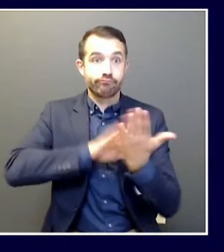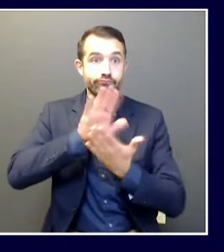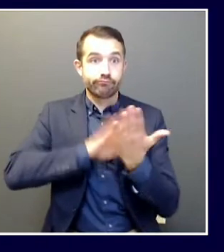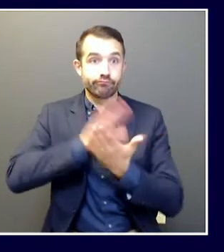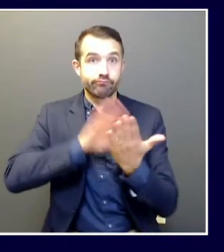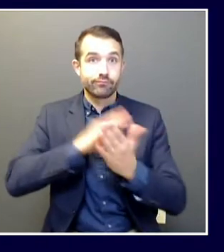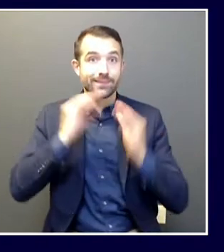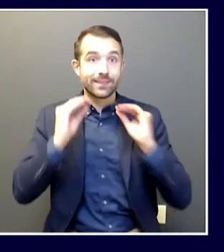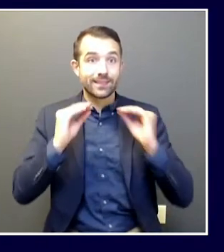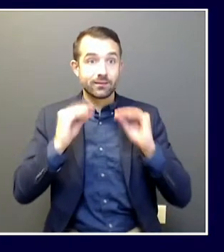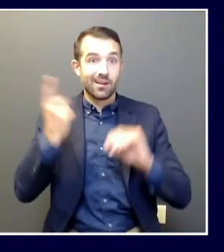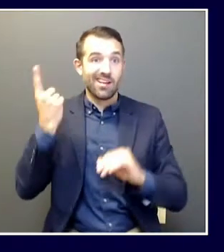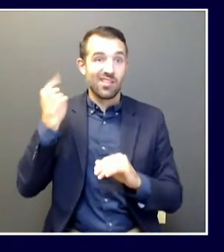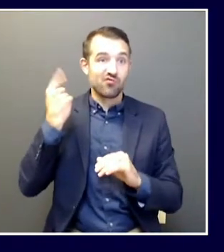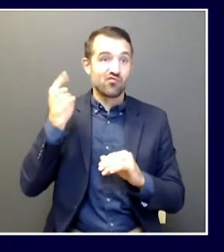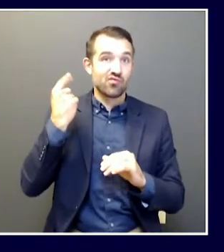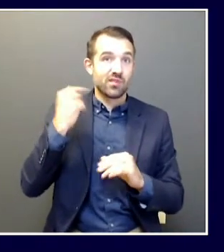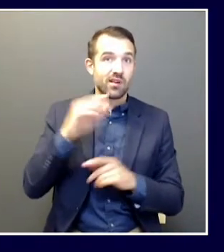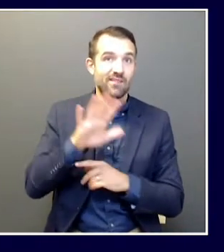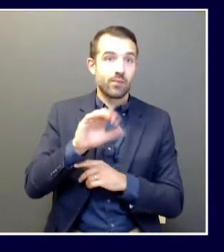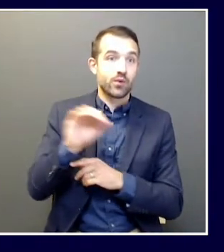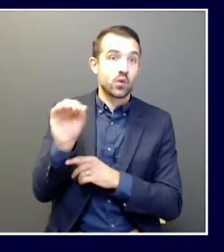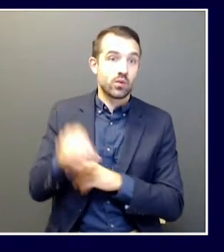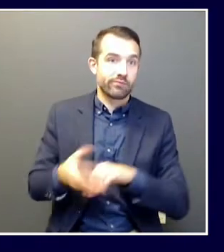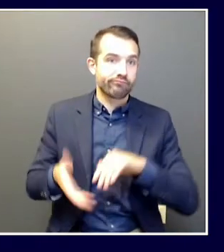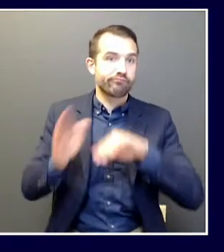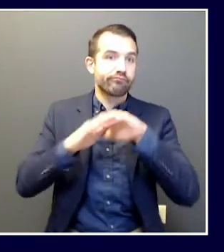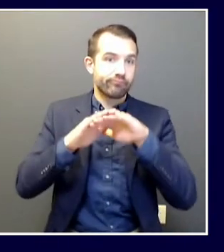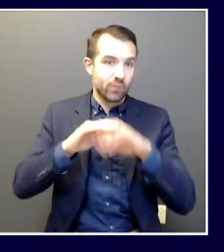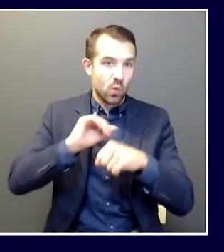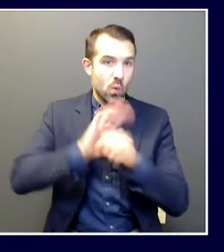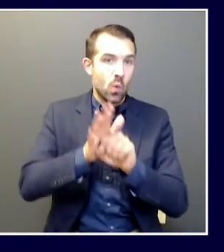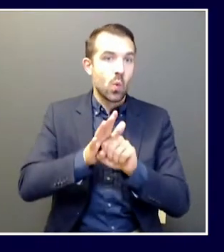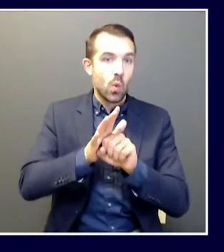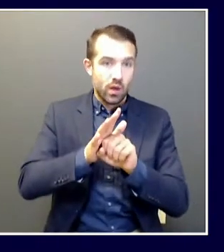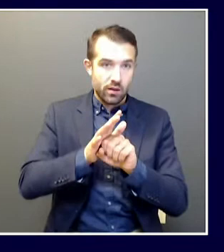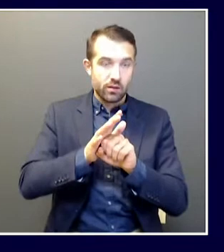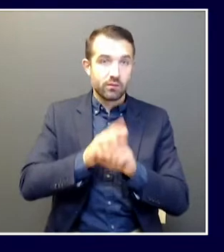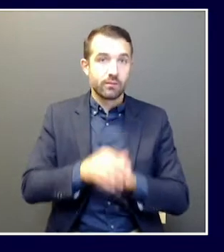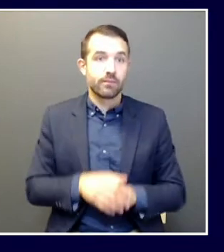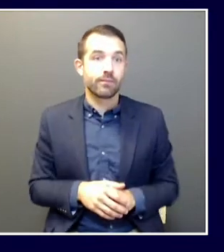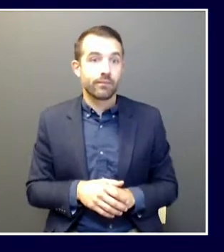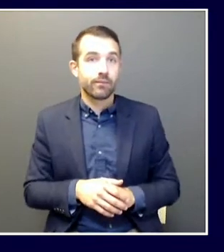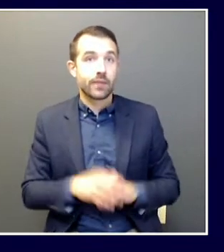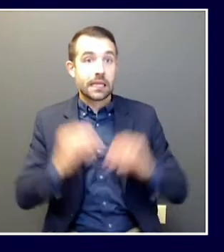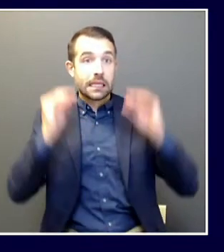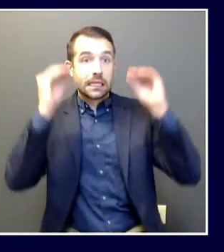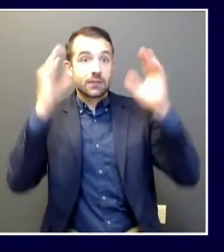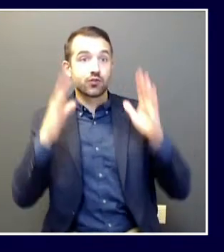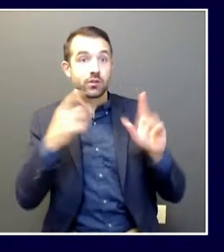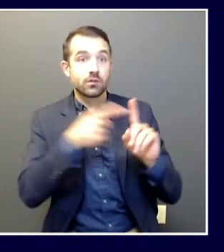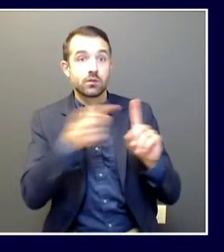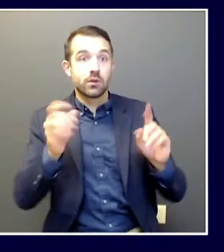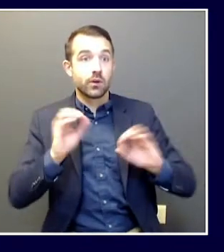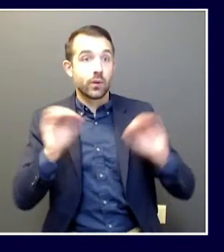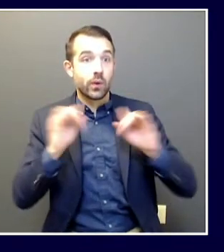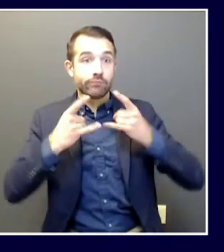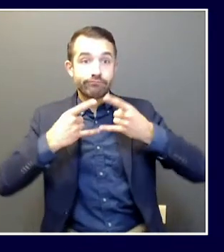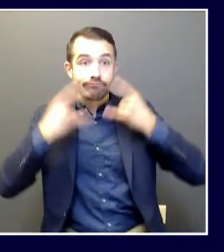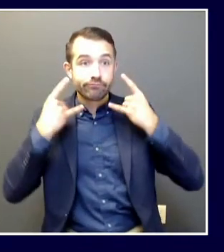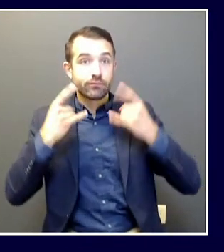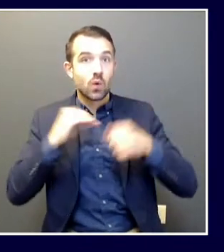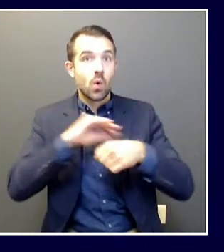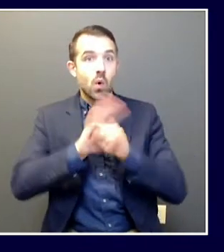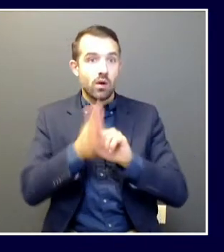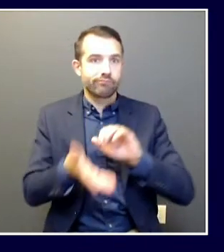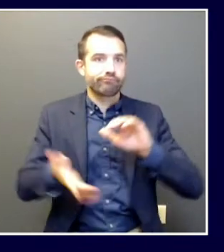was greater in places that didn't require school staff to wear masks. The researchers say it supports the need for more mask and vaccine requirements in schools,